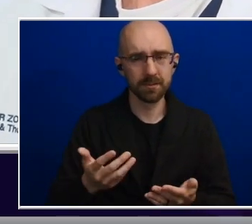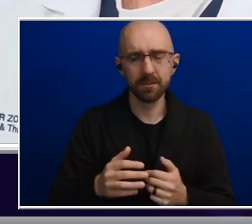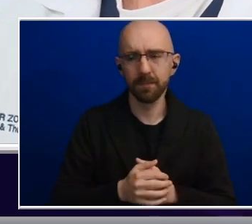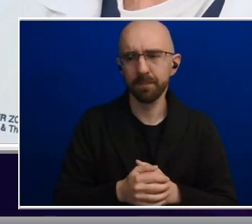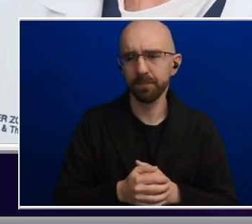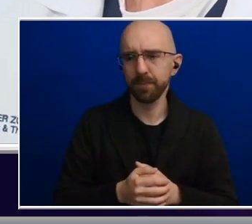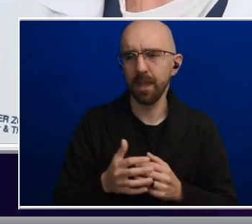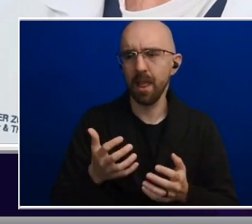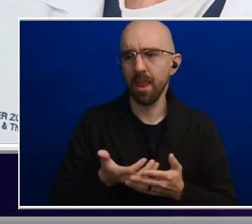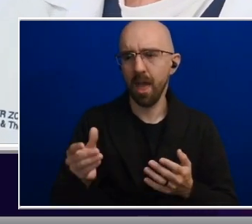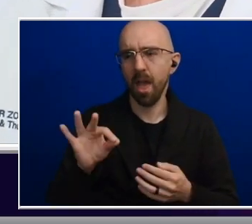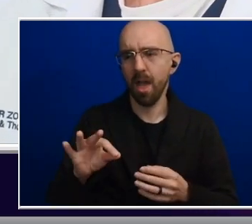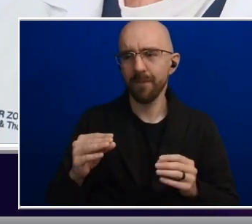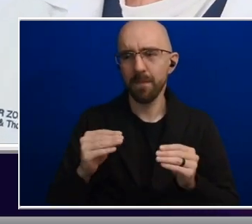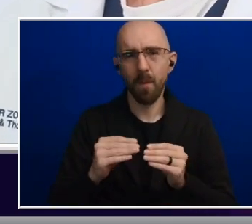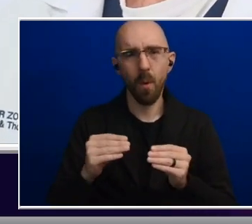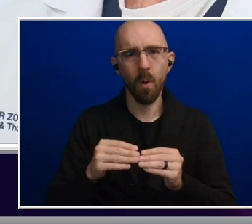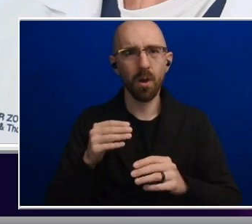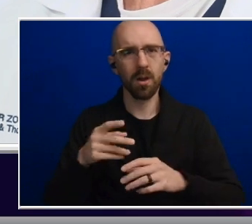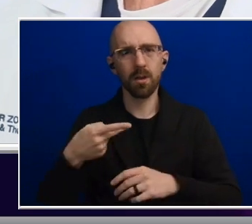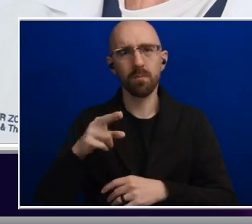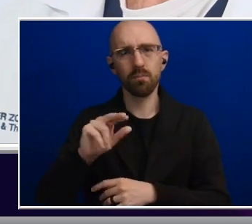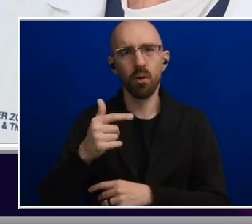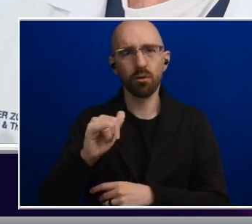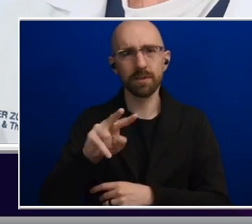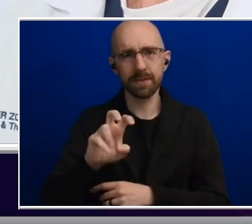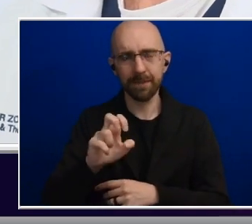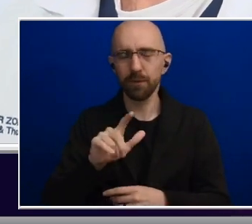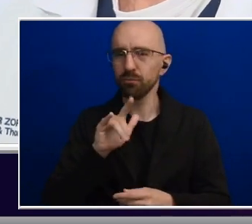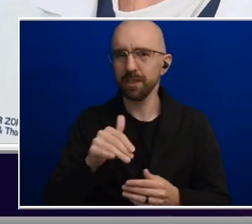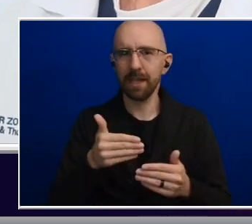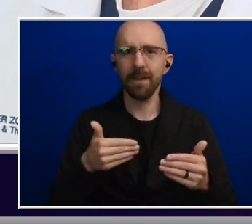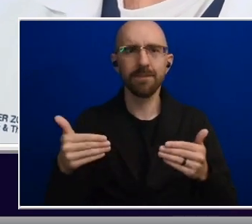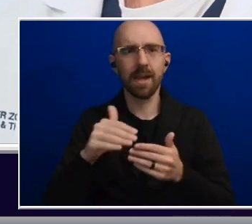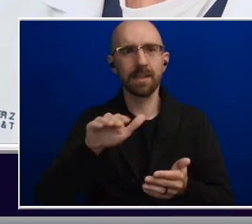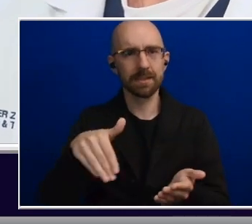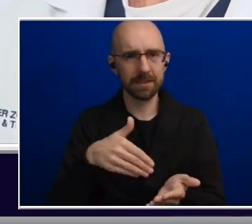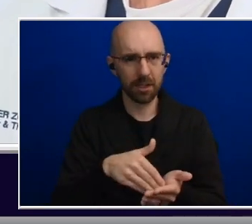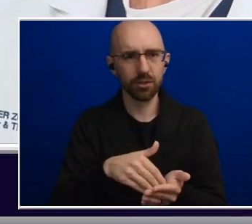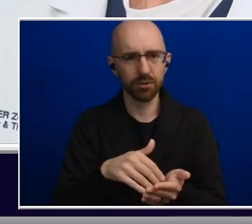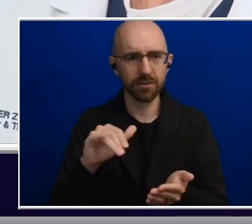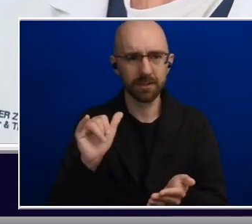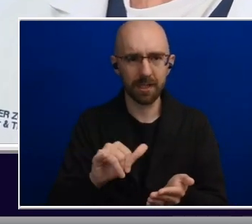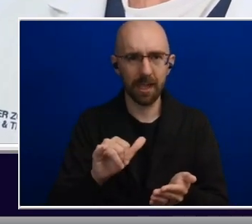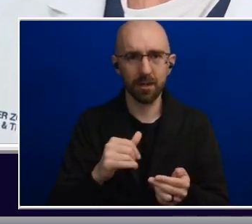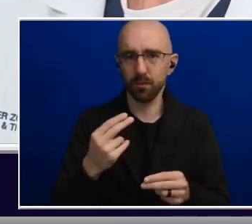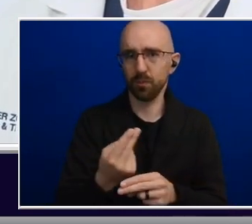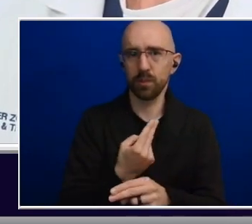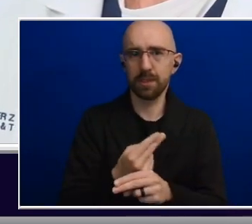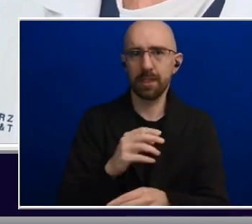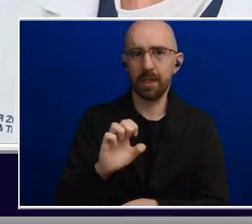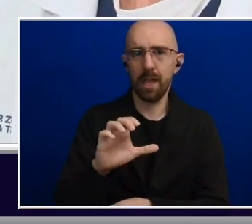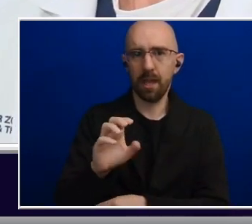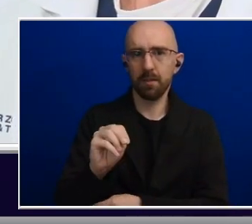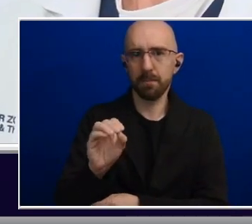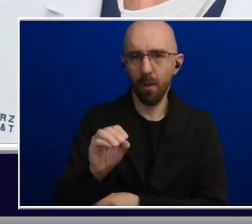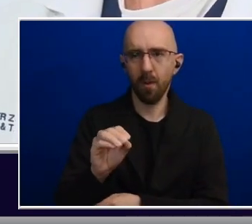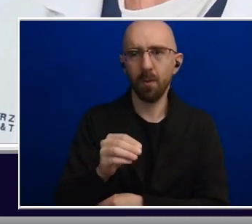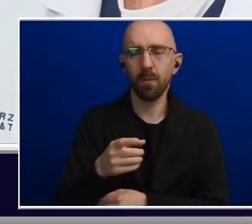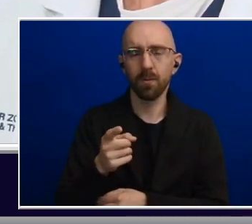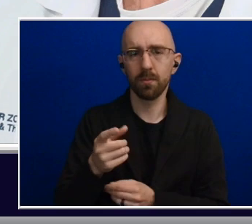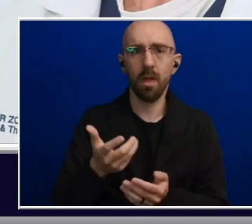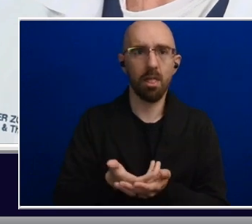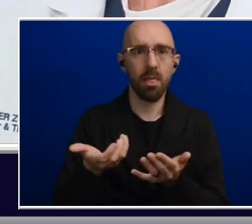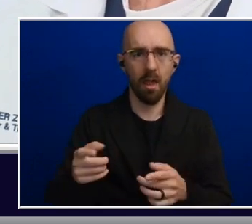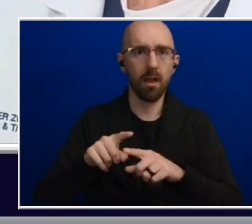more progressive, you know, really advanced centers that, you know, are utilizing ECMO a lot, and